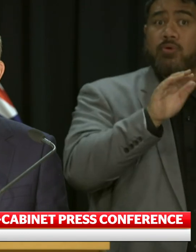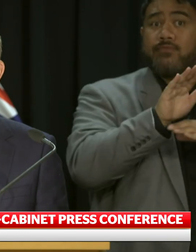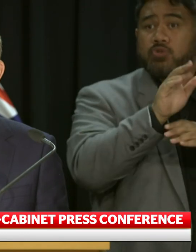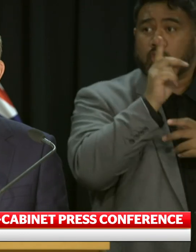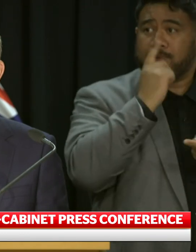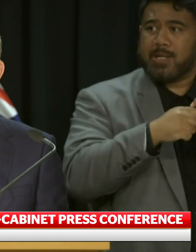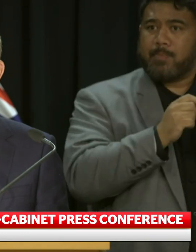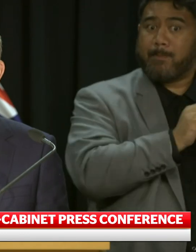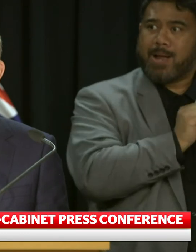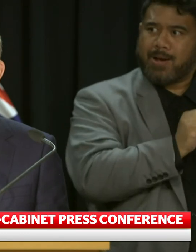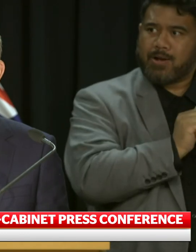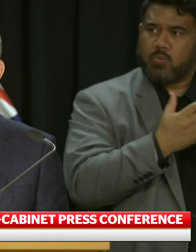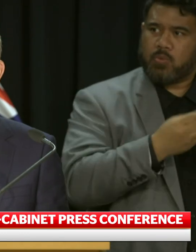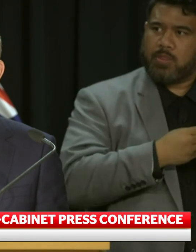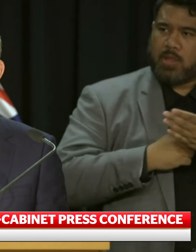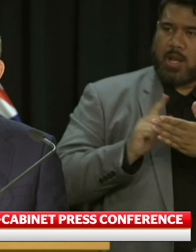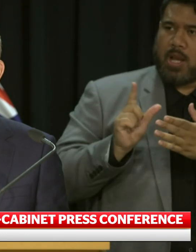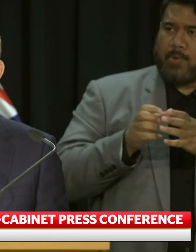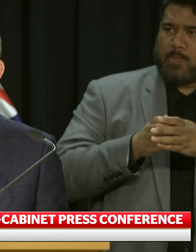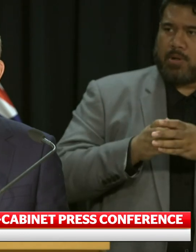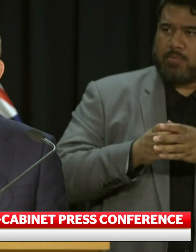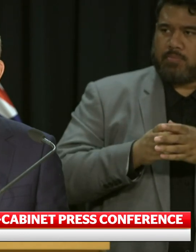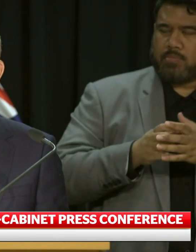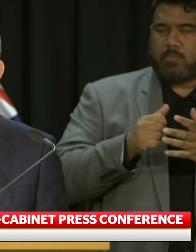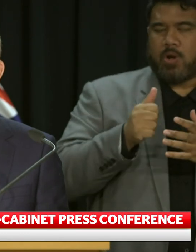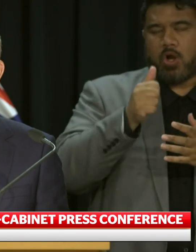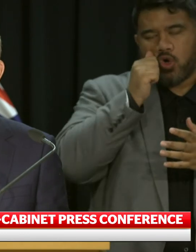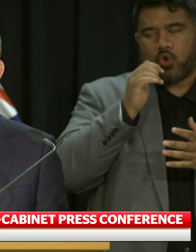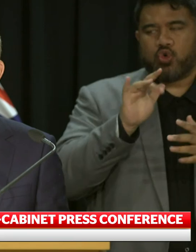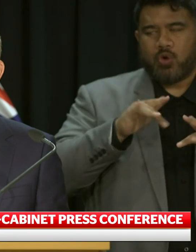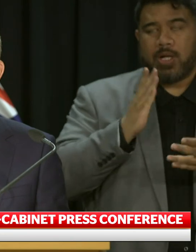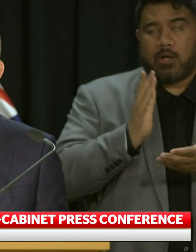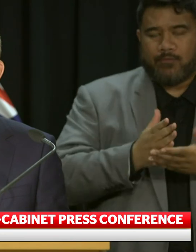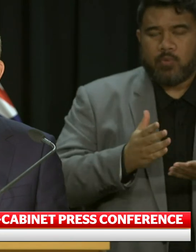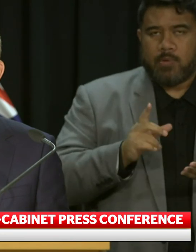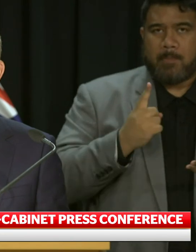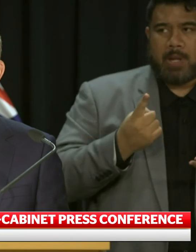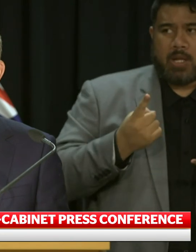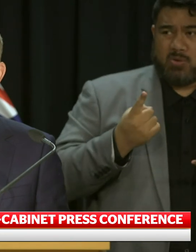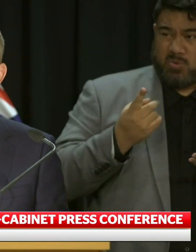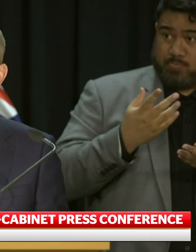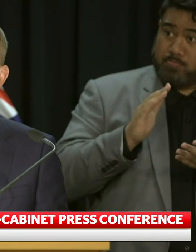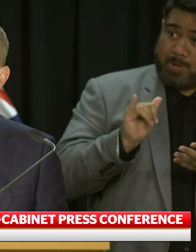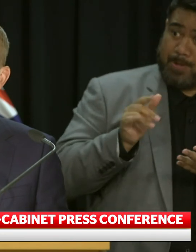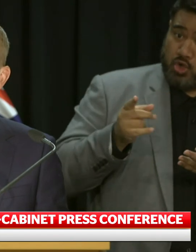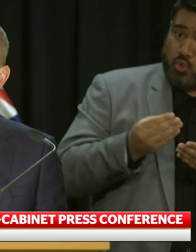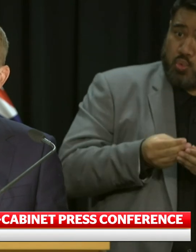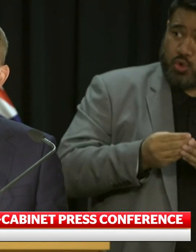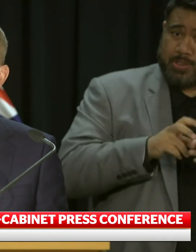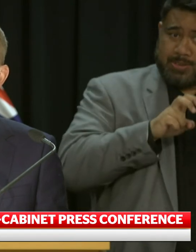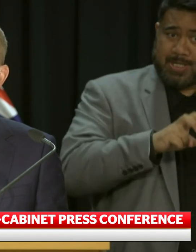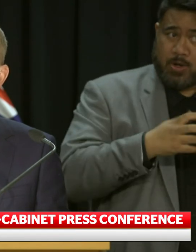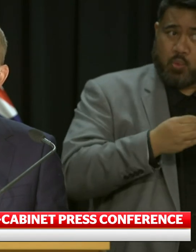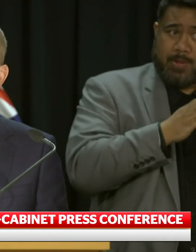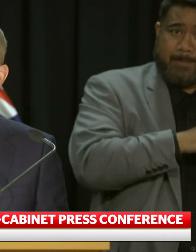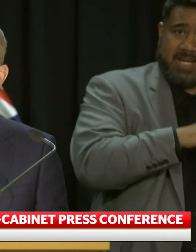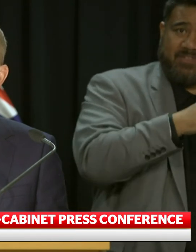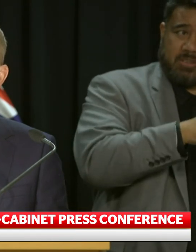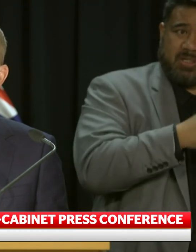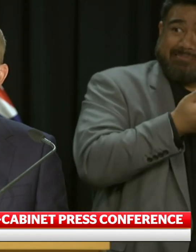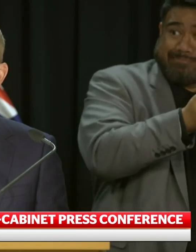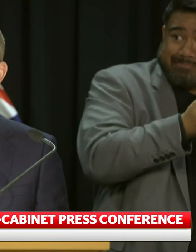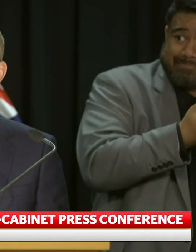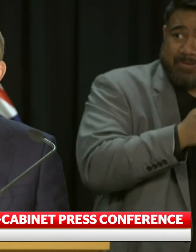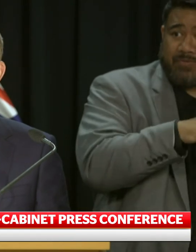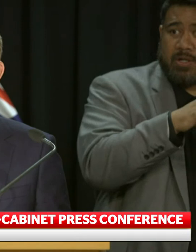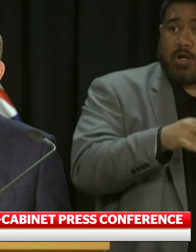some point. I know, hypothetical, all of that, but, like, I mean, would there be any benefit to you for you to sit down with Meka Whaitiri and just talk it